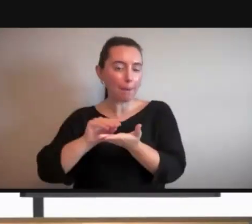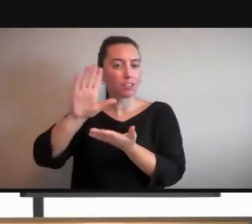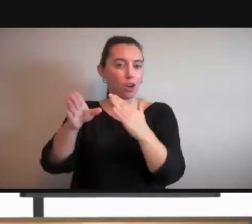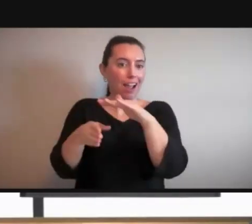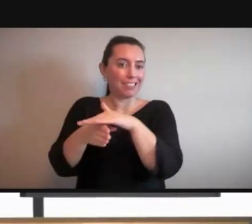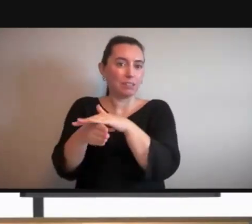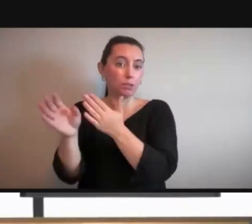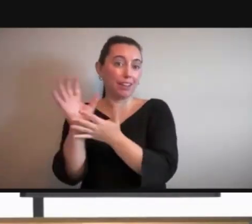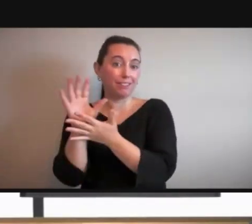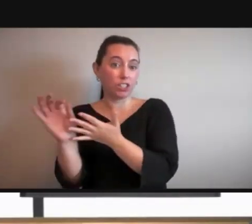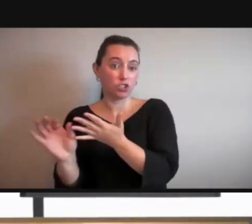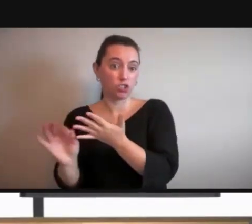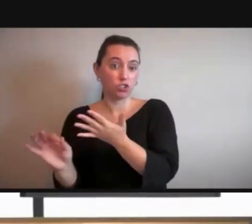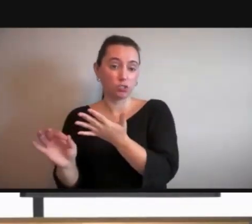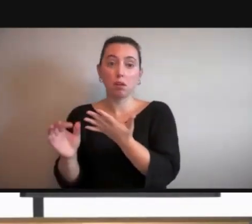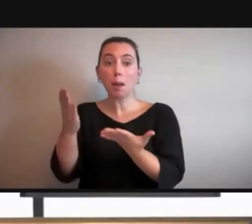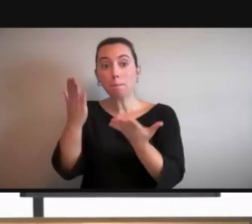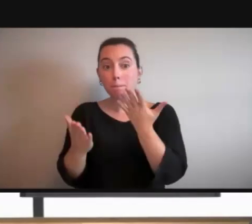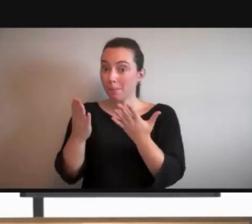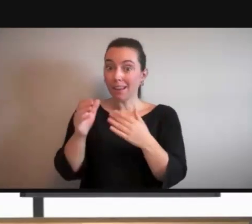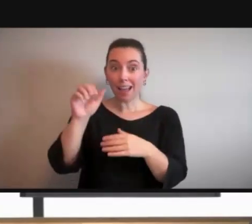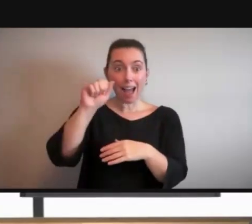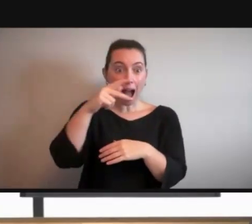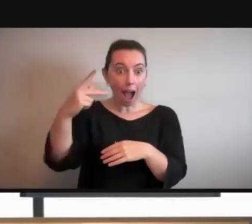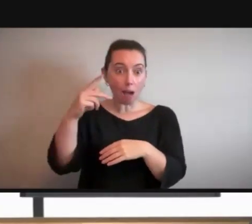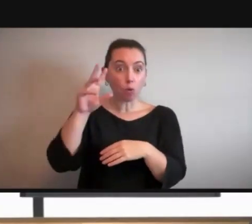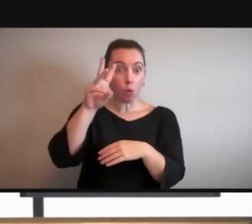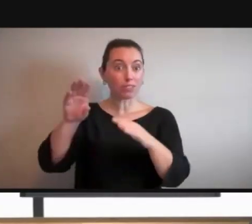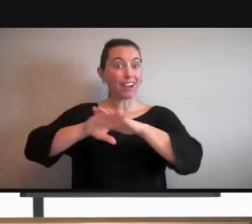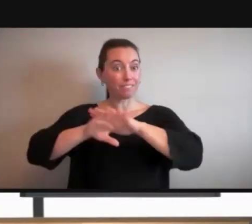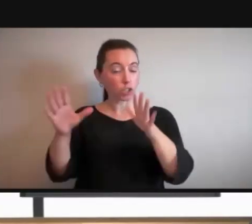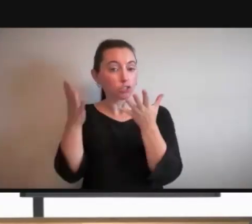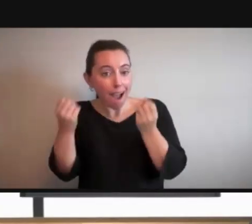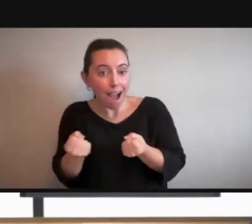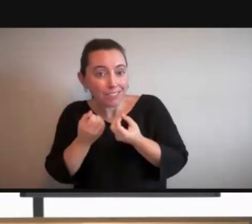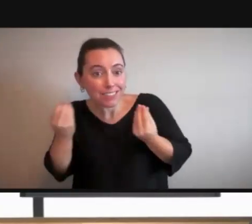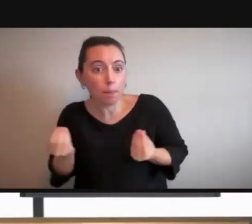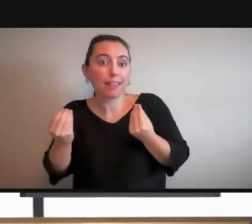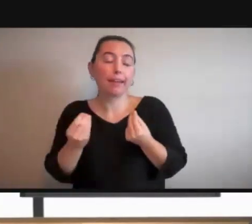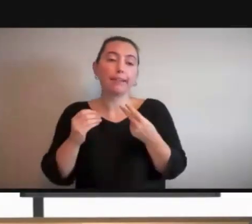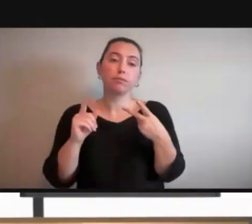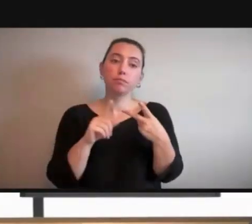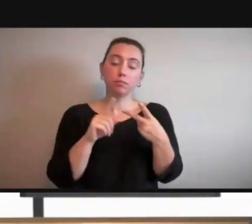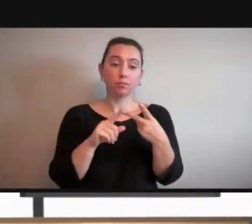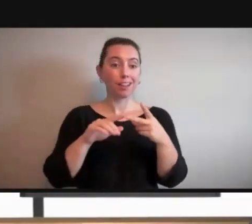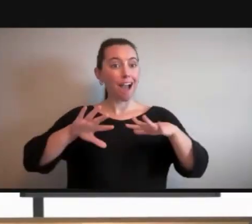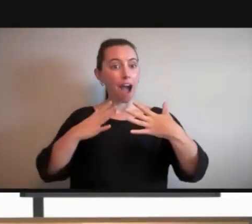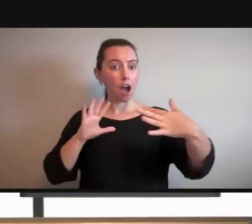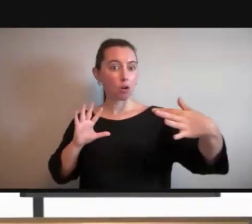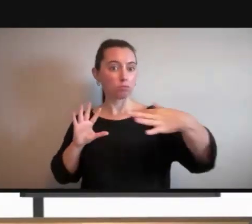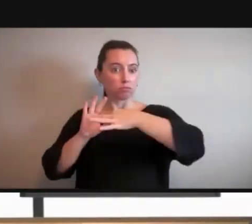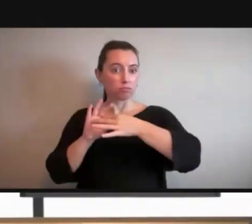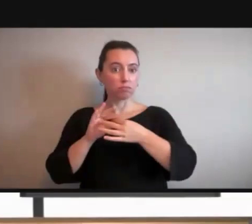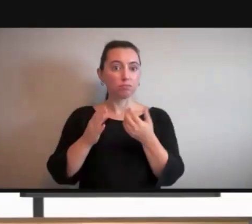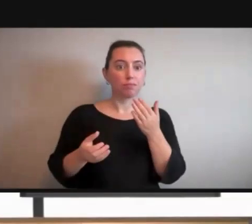one of the notes says that includes built-in features and those that work with access to assistive technology. And also it